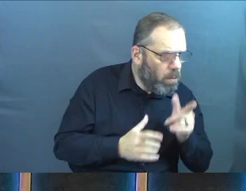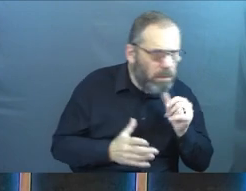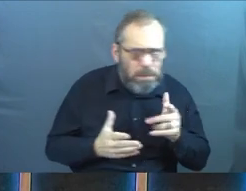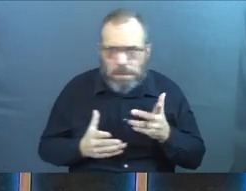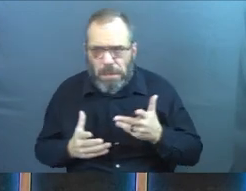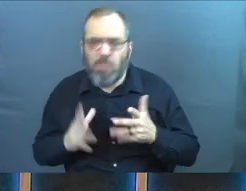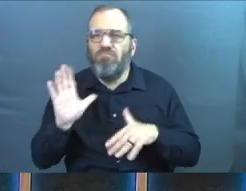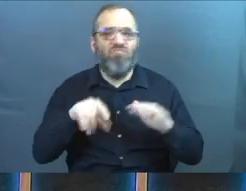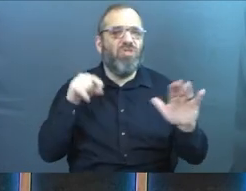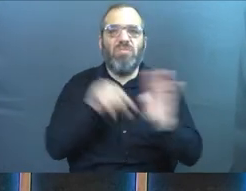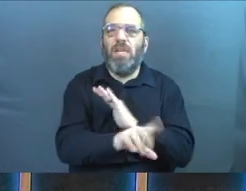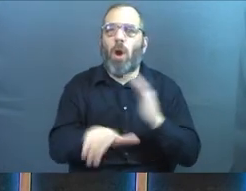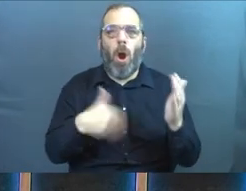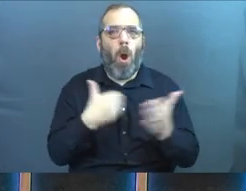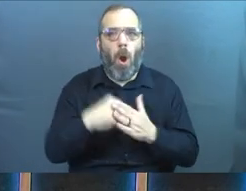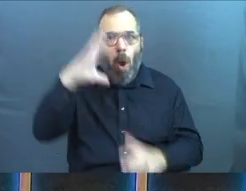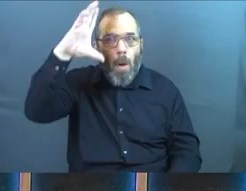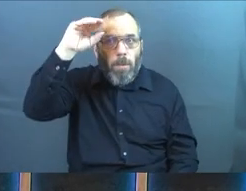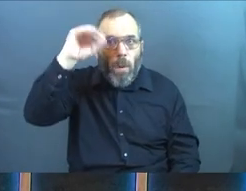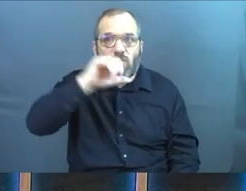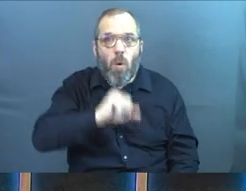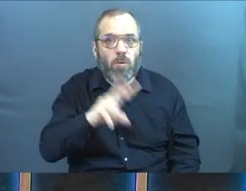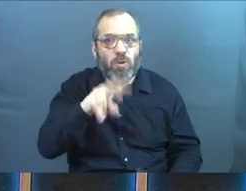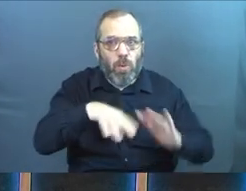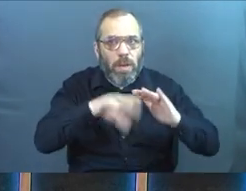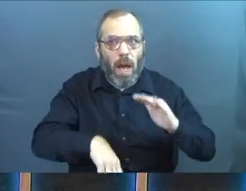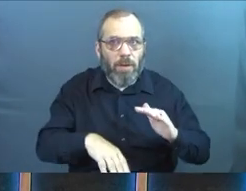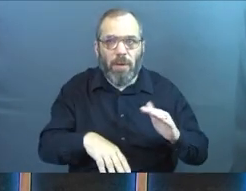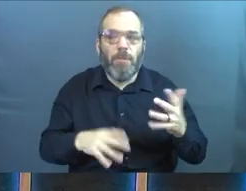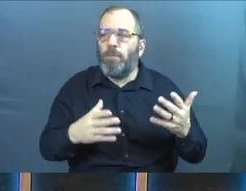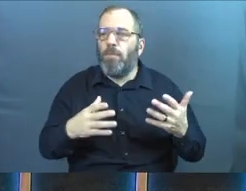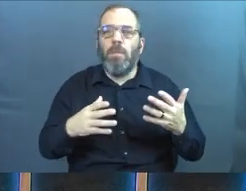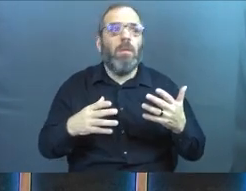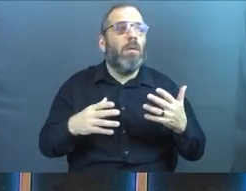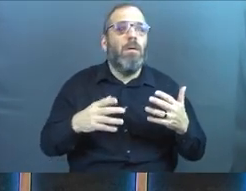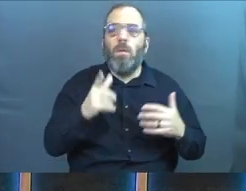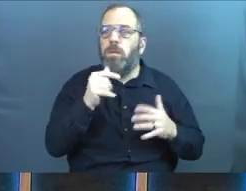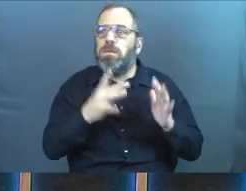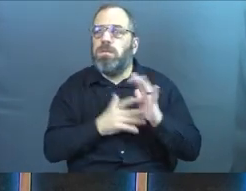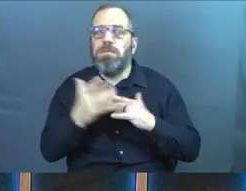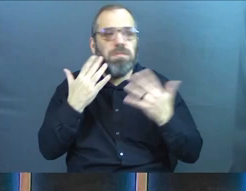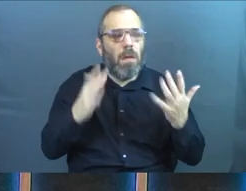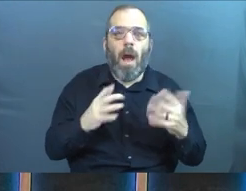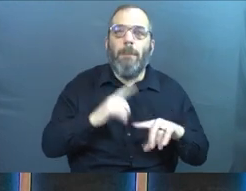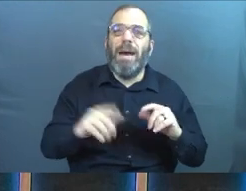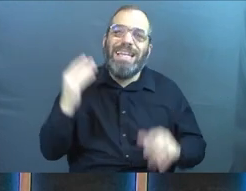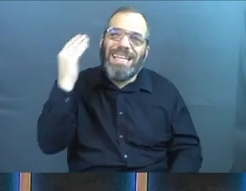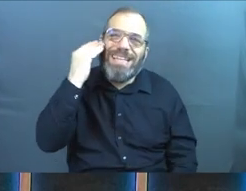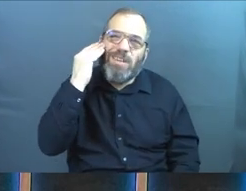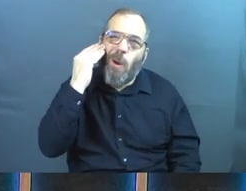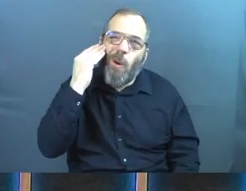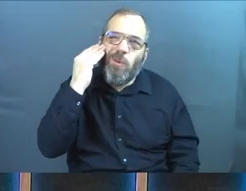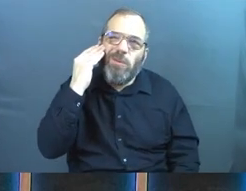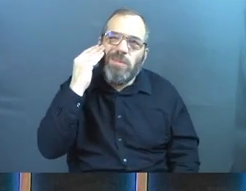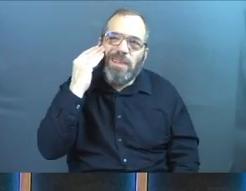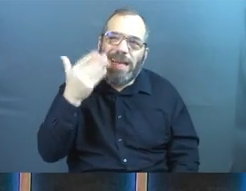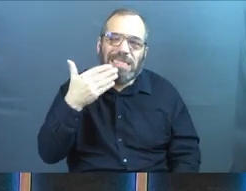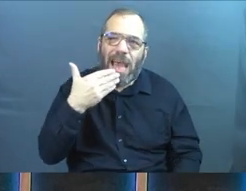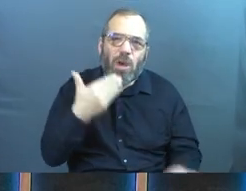Jesus. And he knows that when Jesus has come, he doesn't know exactly who Jesus is, but he knows it's a bad